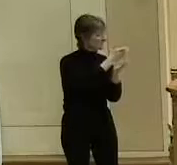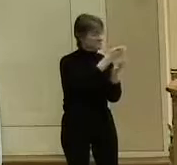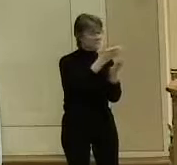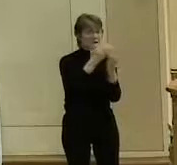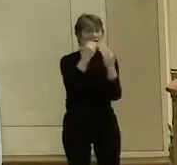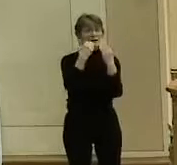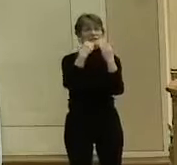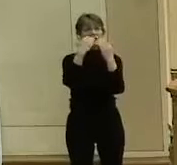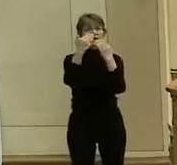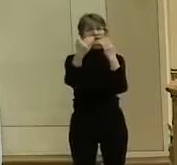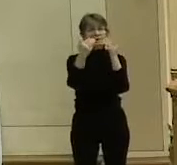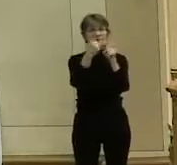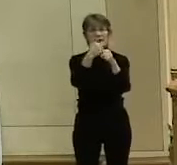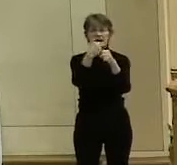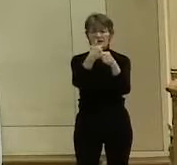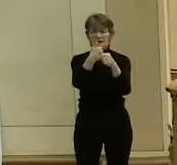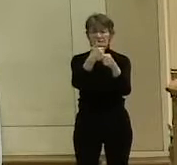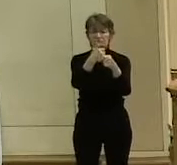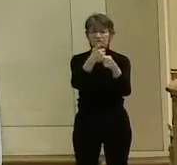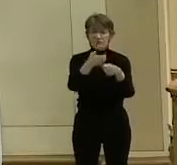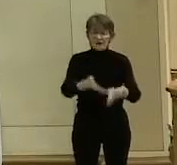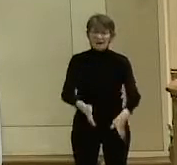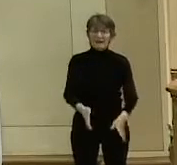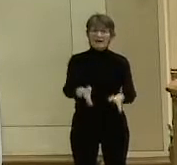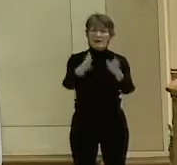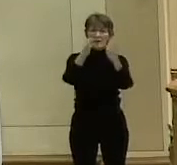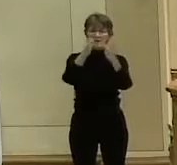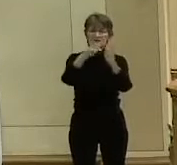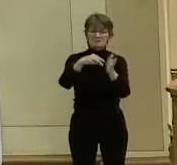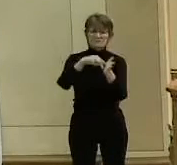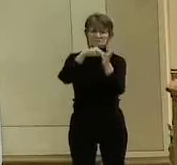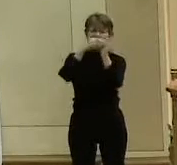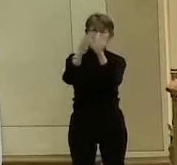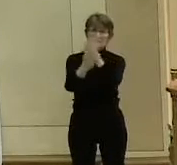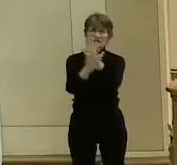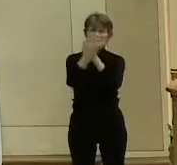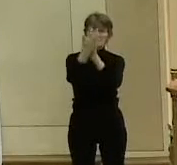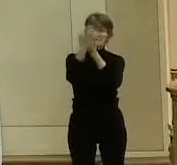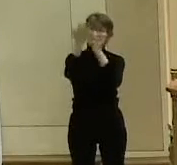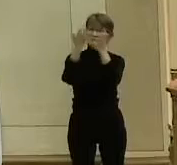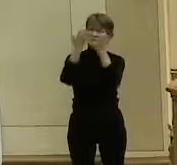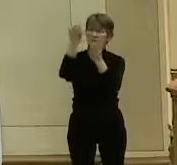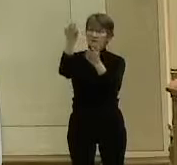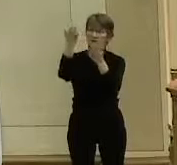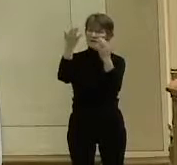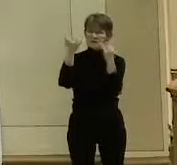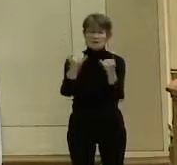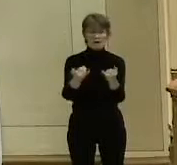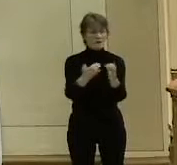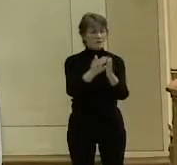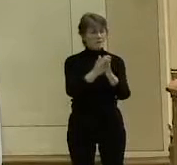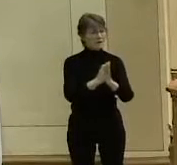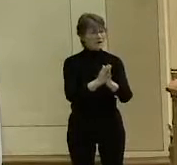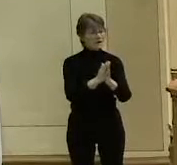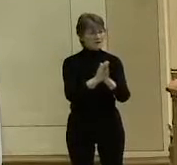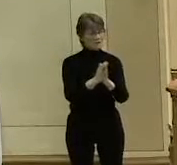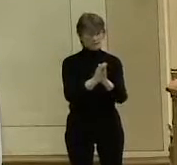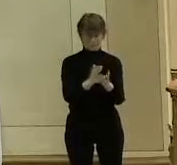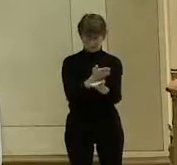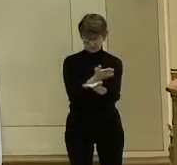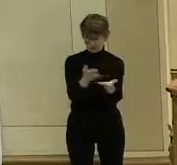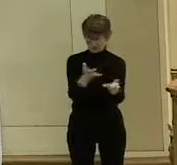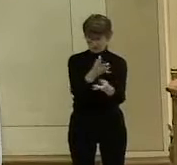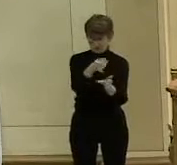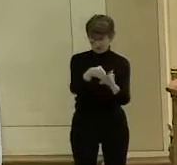that you have held us worthy to be in your presence and minister to you. Humbly we pray that partaking